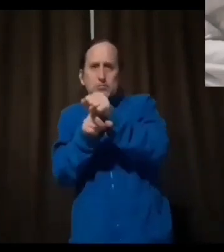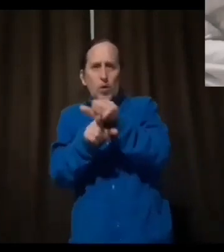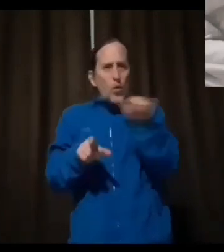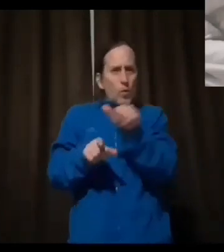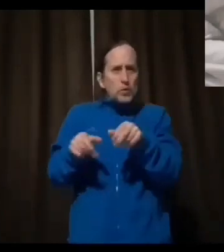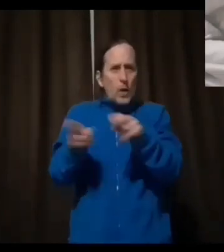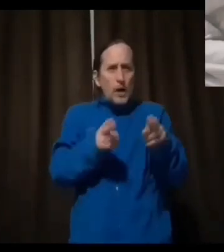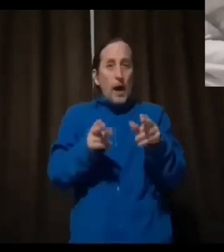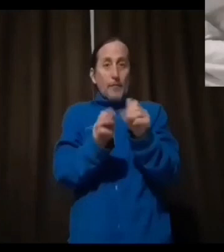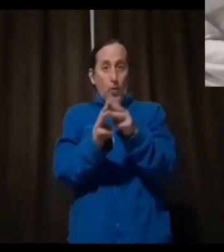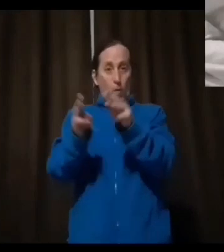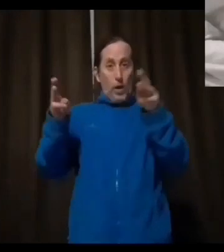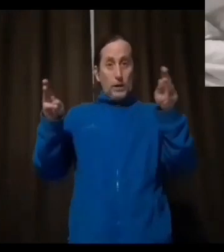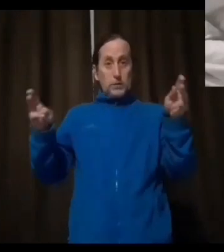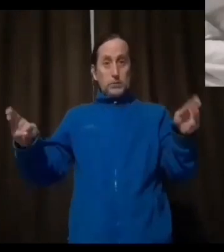always one